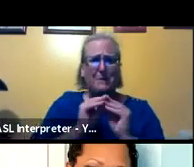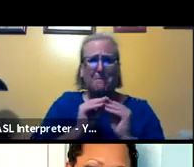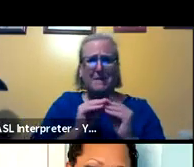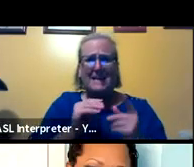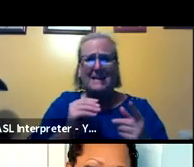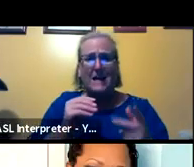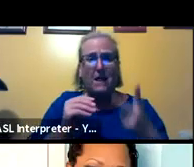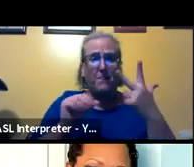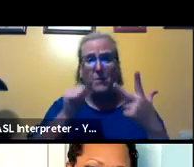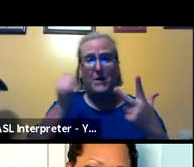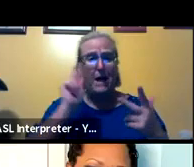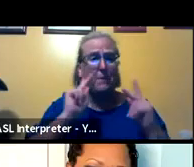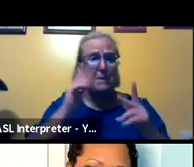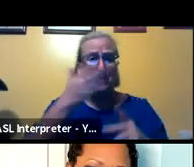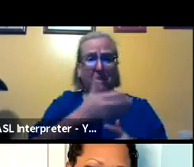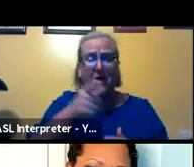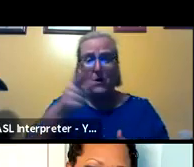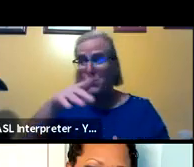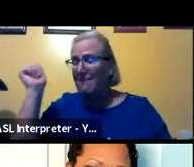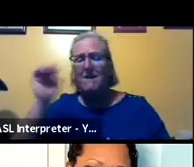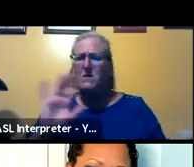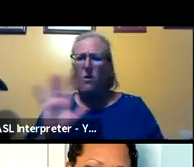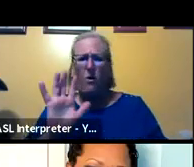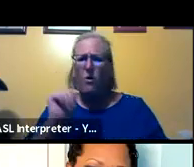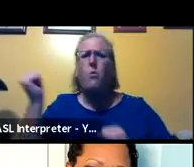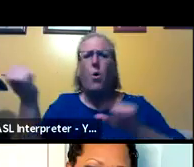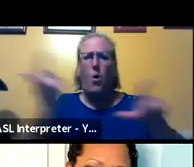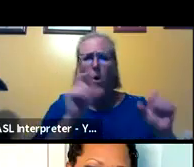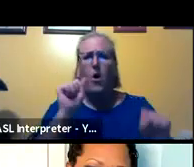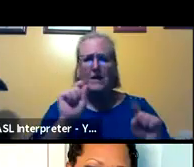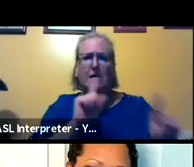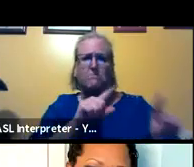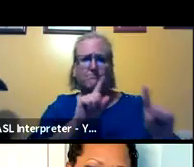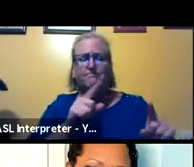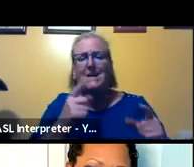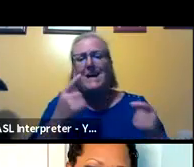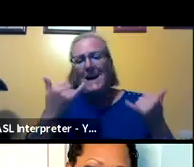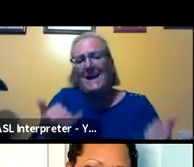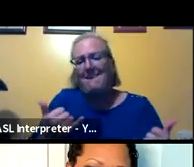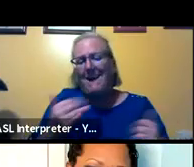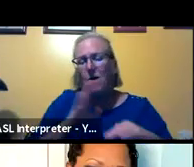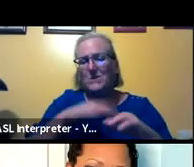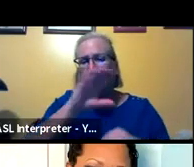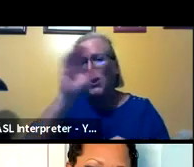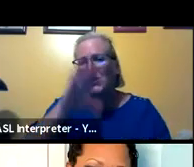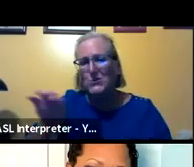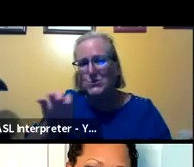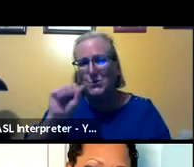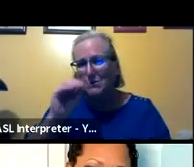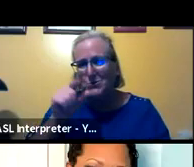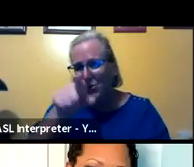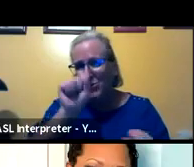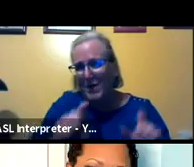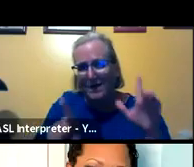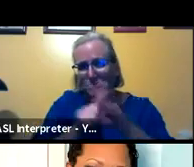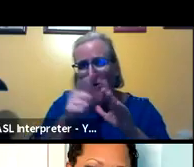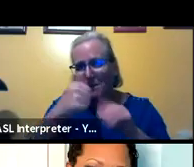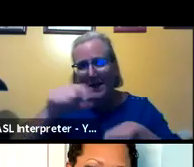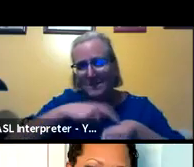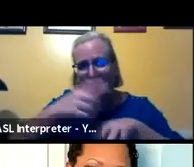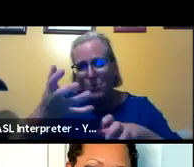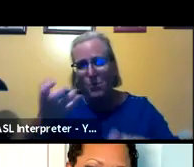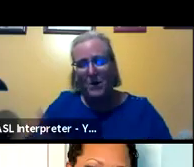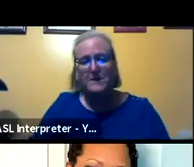leave. So we could have everybody attend meetings, which are now being held virtually on Zoom anyway. So they